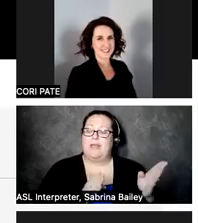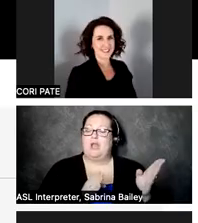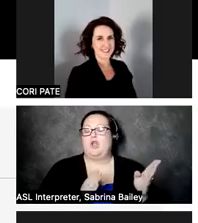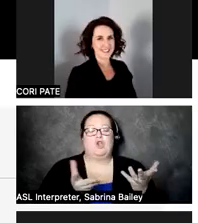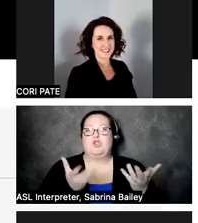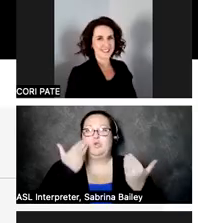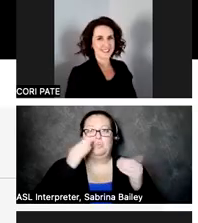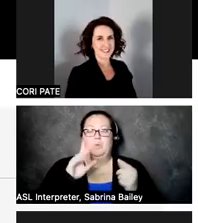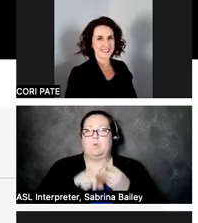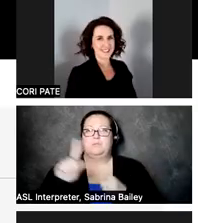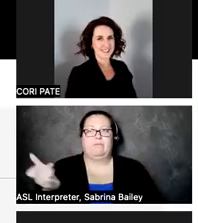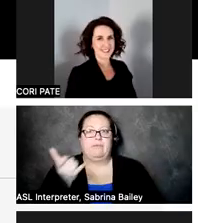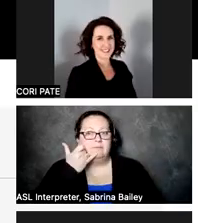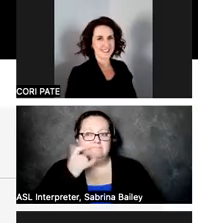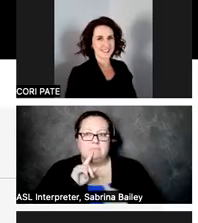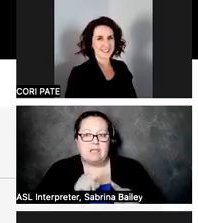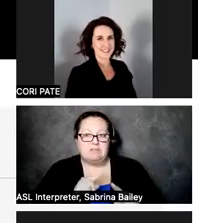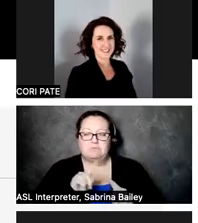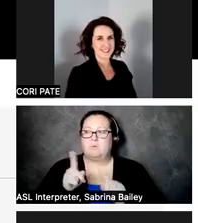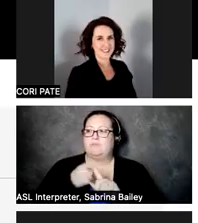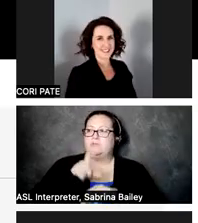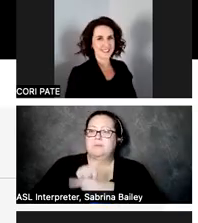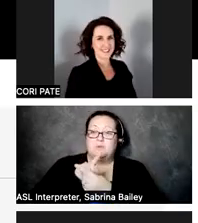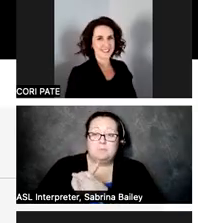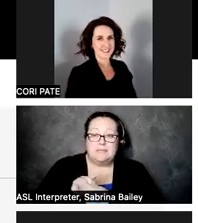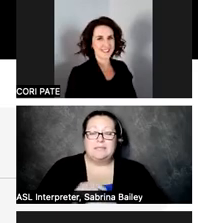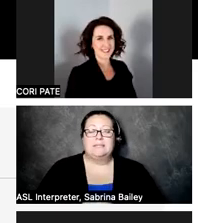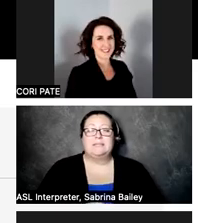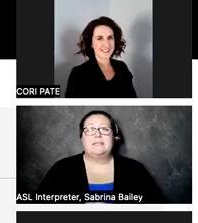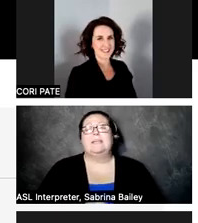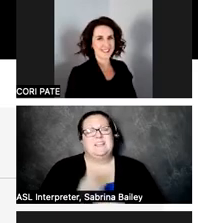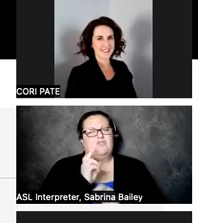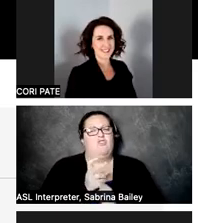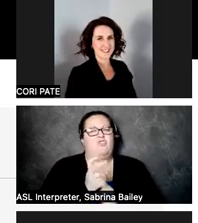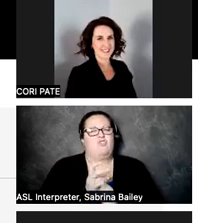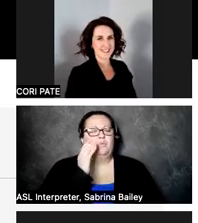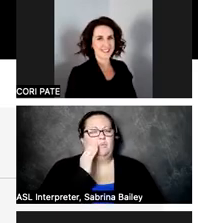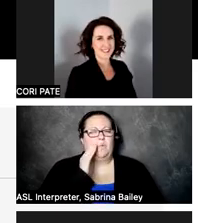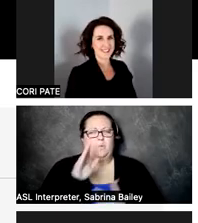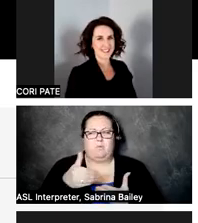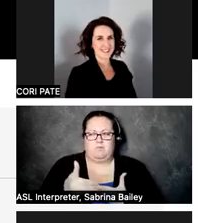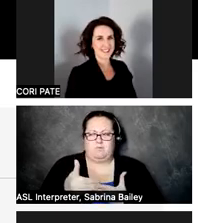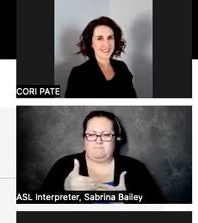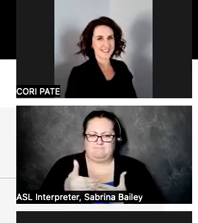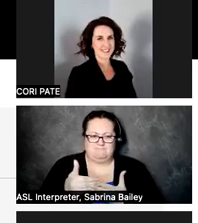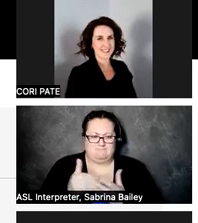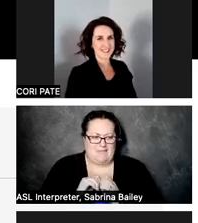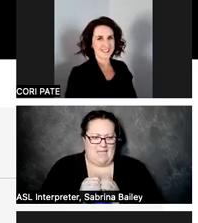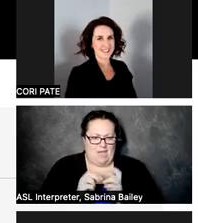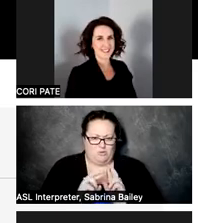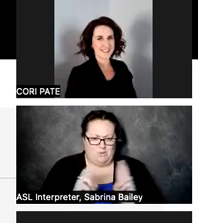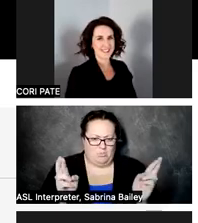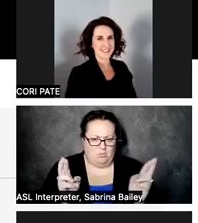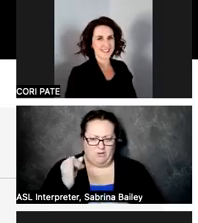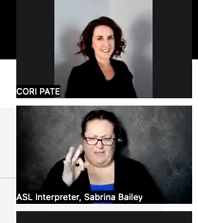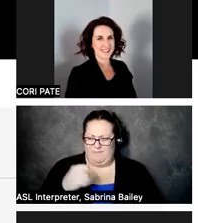person picks up the phone or you meet them first. So it's hard to know all the time how to be prepared, or if you're going to be